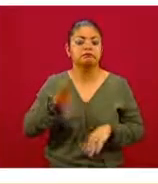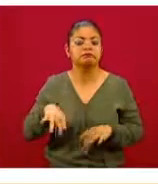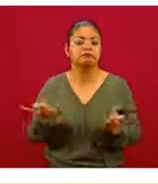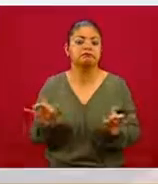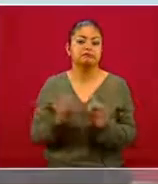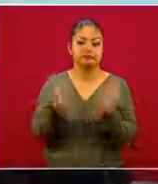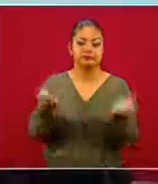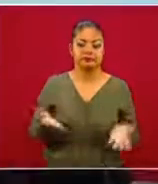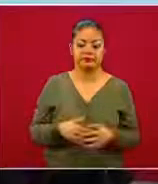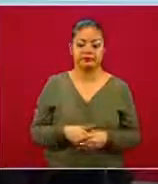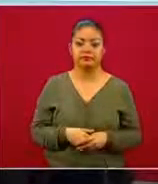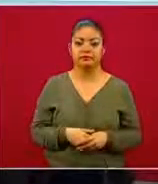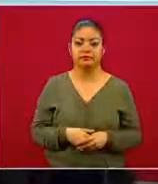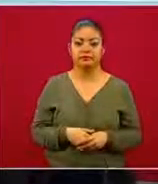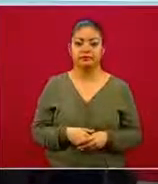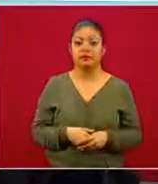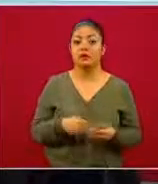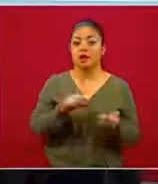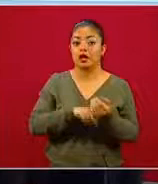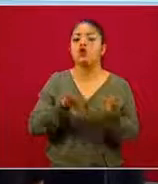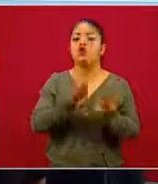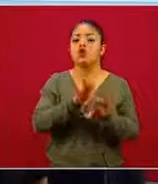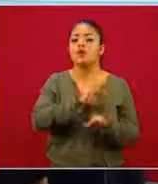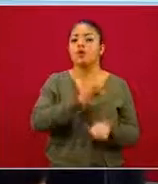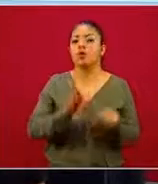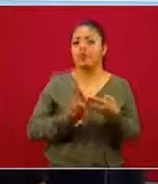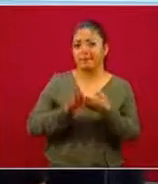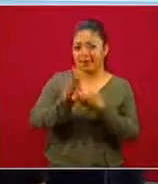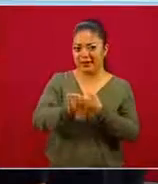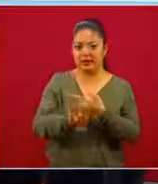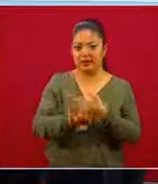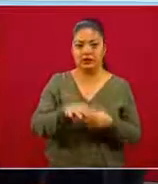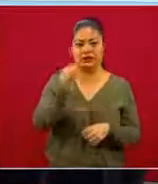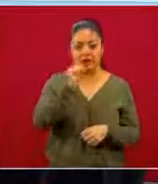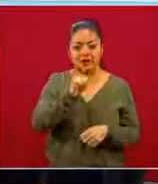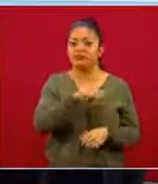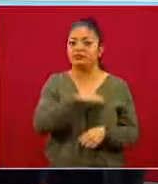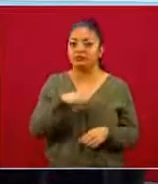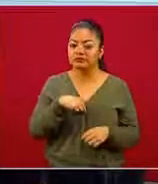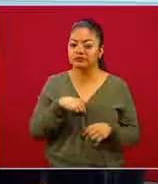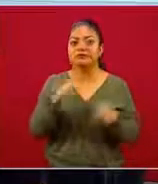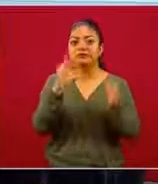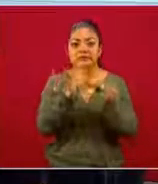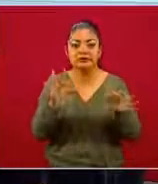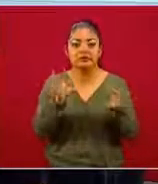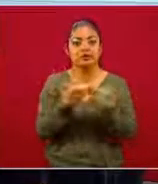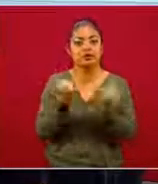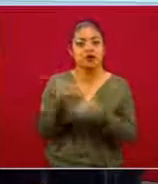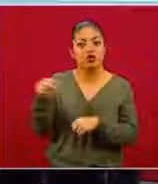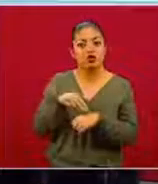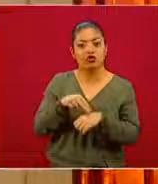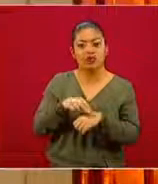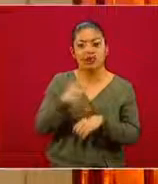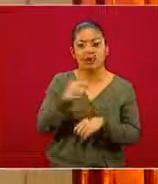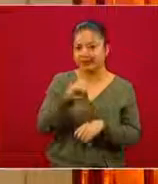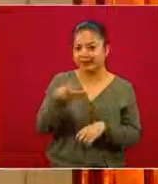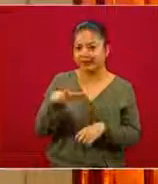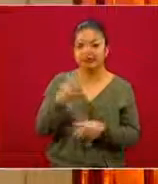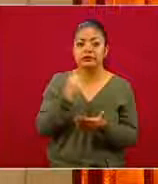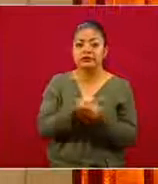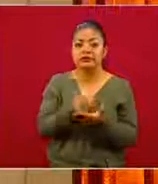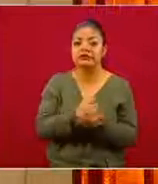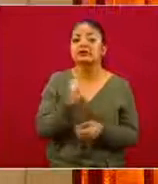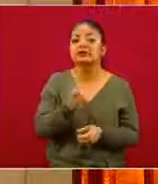but unfortunately, sometimes people die. In terms of prevention, we've talked a lot about this. Dr. Lopez Gatell